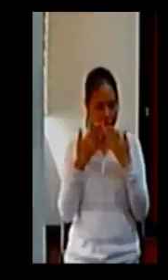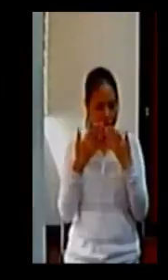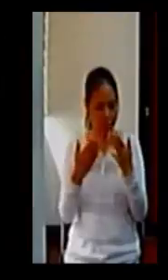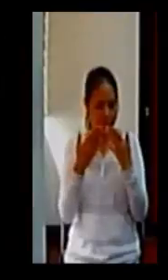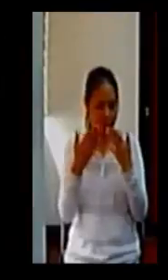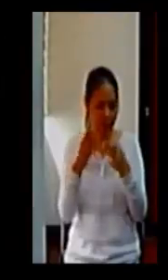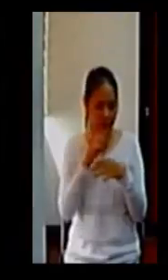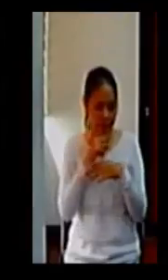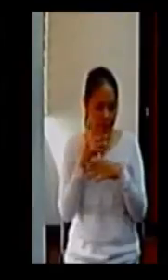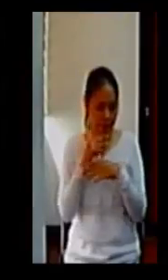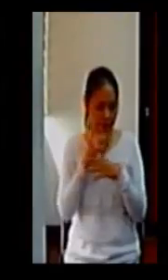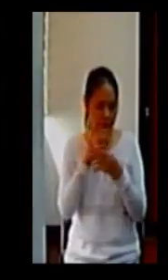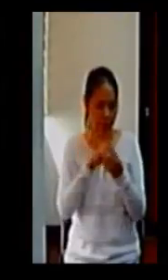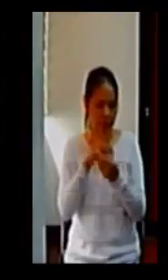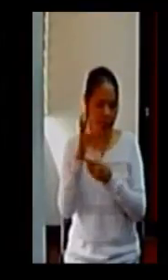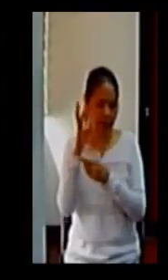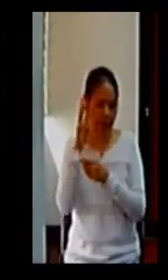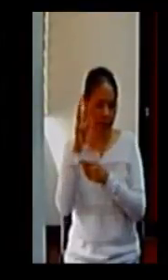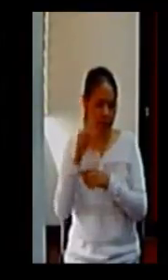Maraming